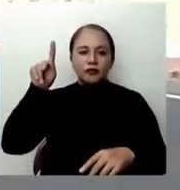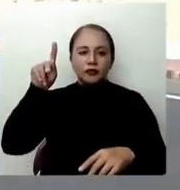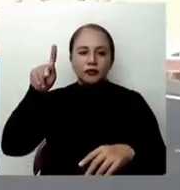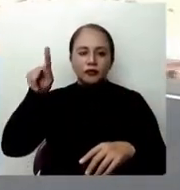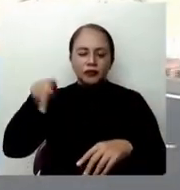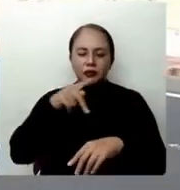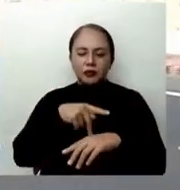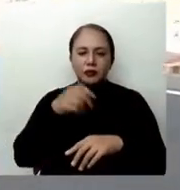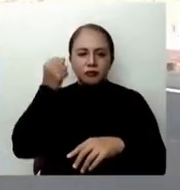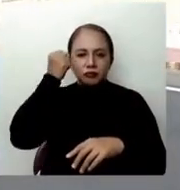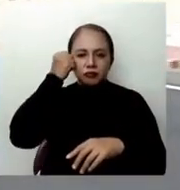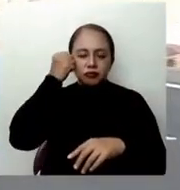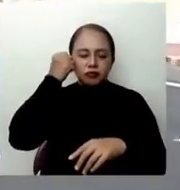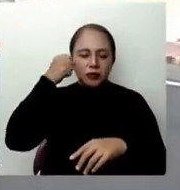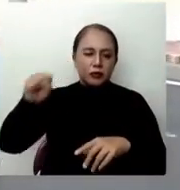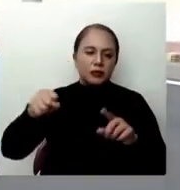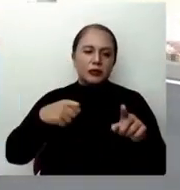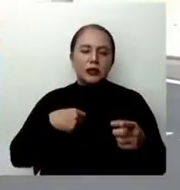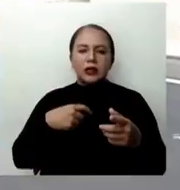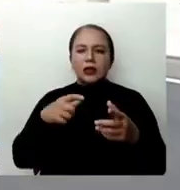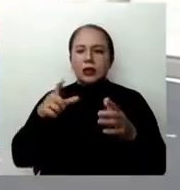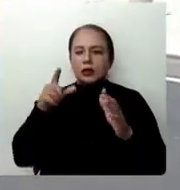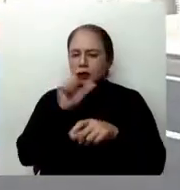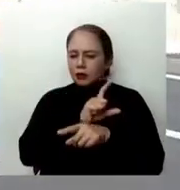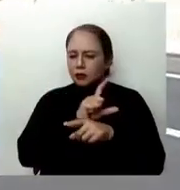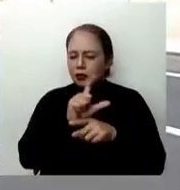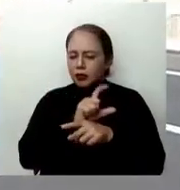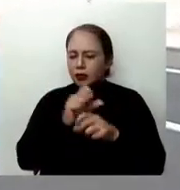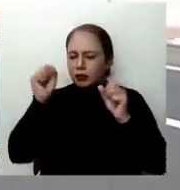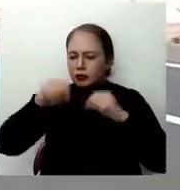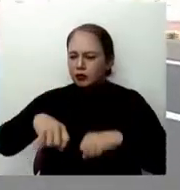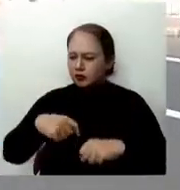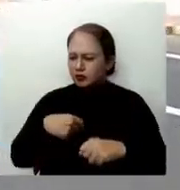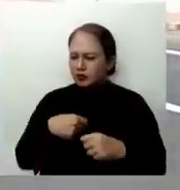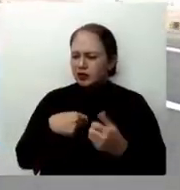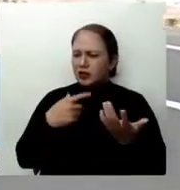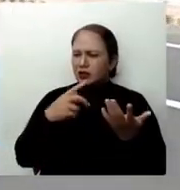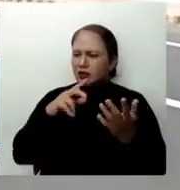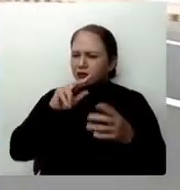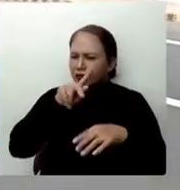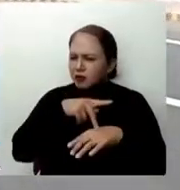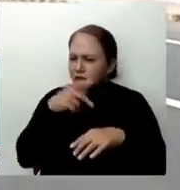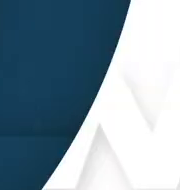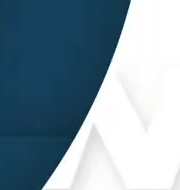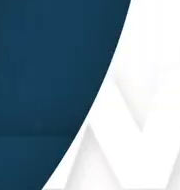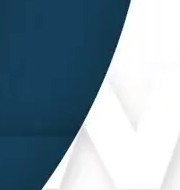agreement. It remains unclear, even to Philippine officials, what the violation is.